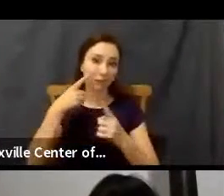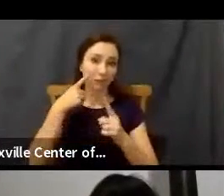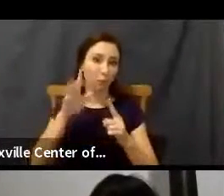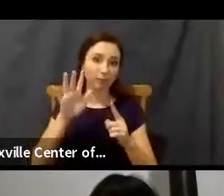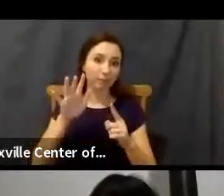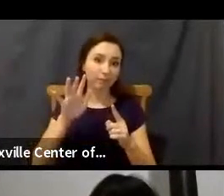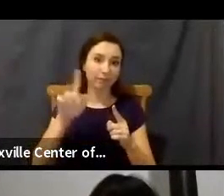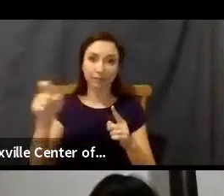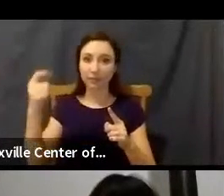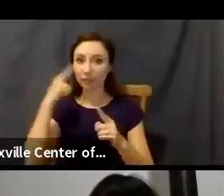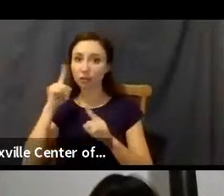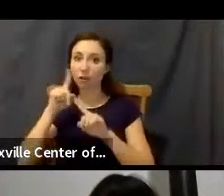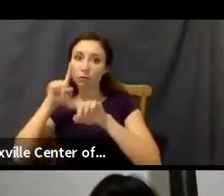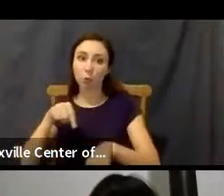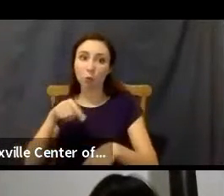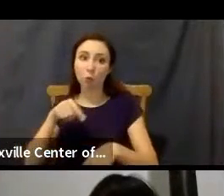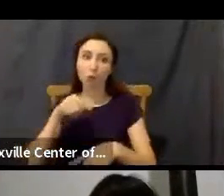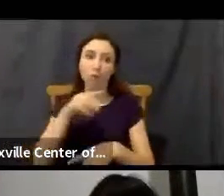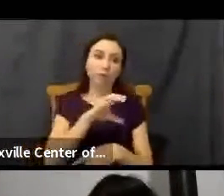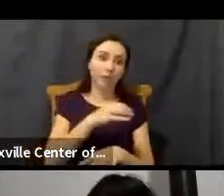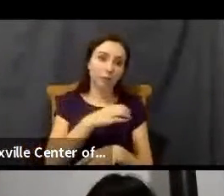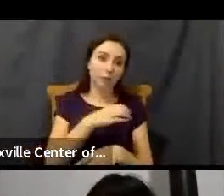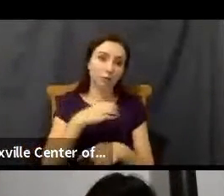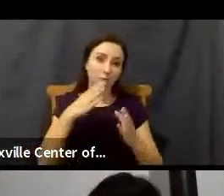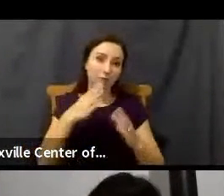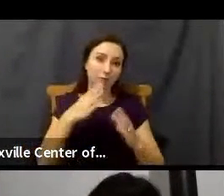governor's executive order would be.